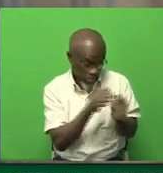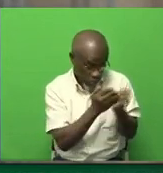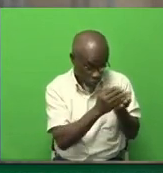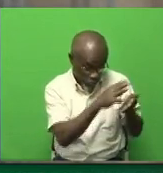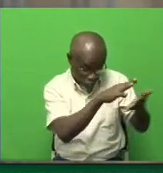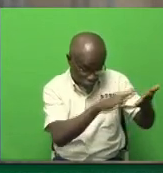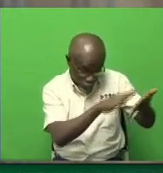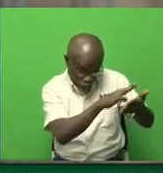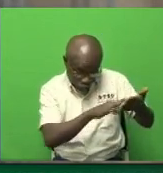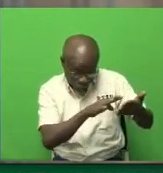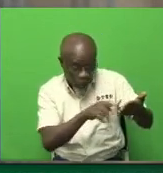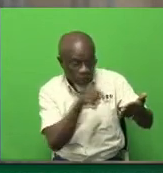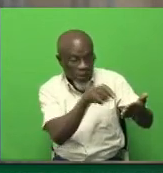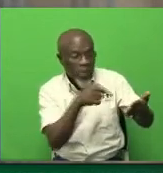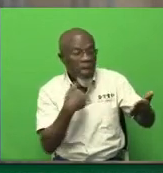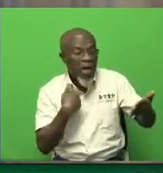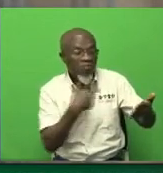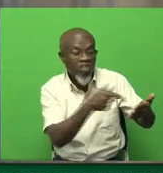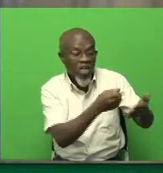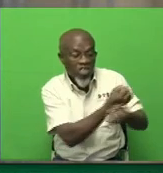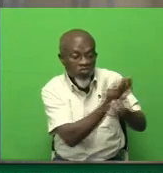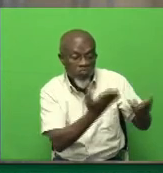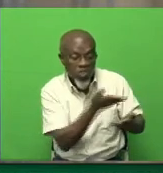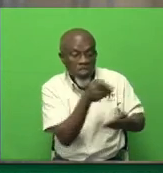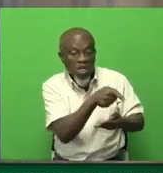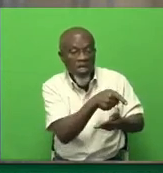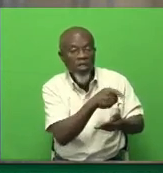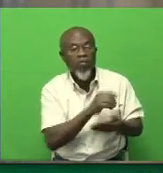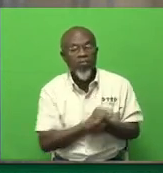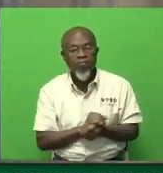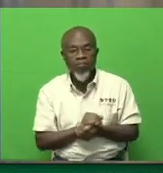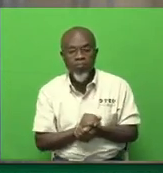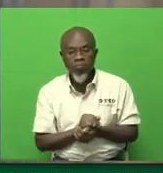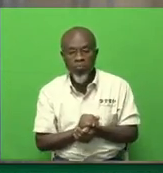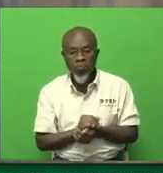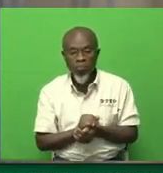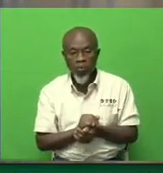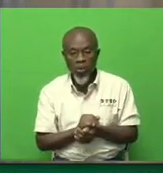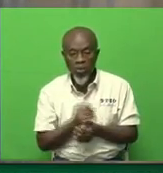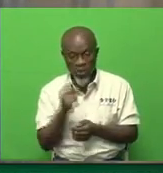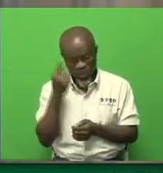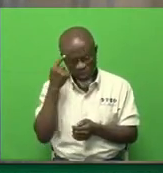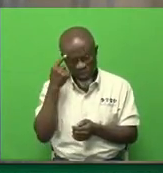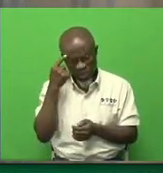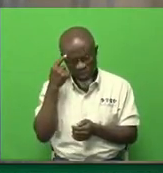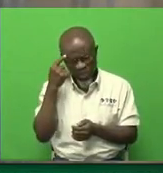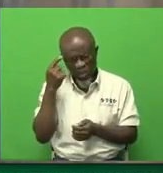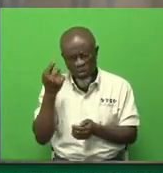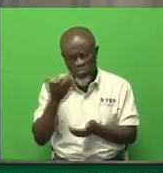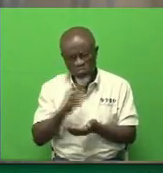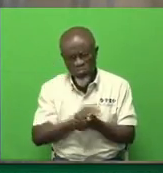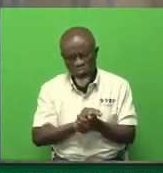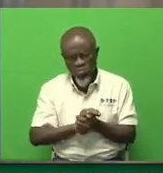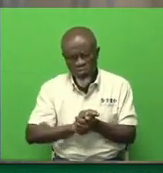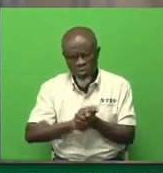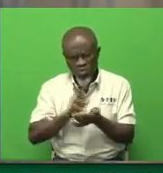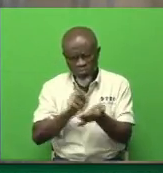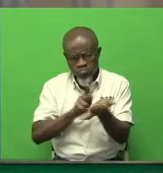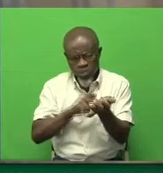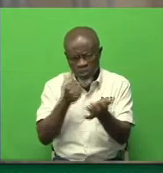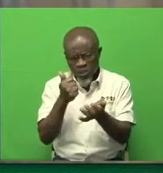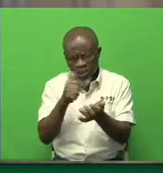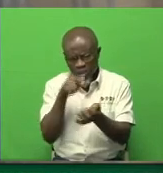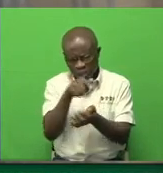and when you look at the estimates of Revenue I think it is either that I'm page 10 Roman 10 not in that yellow book